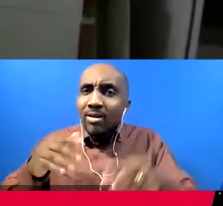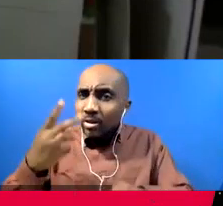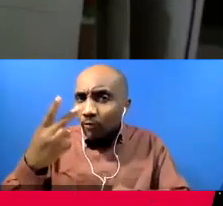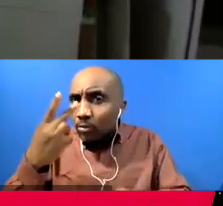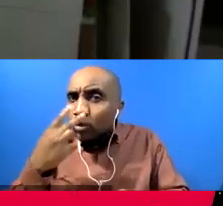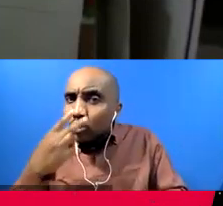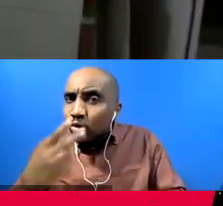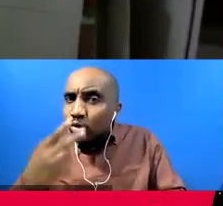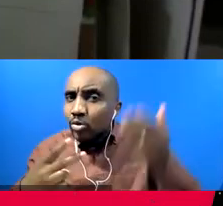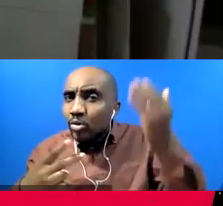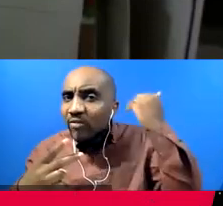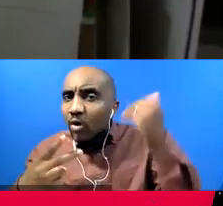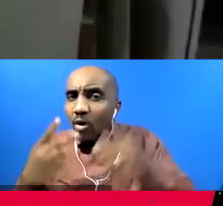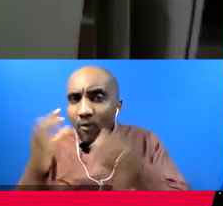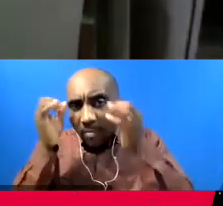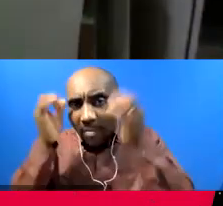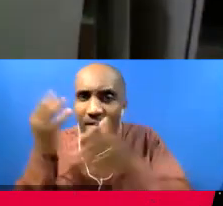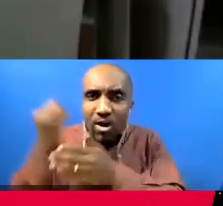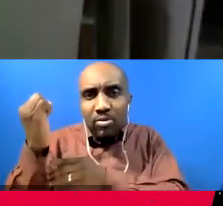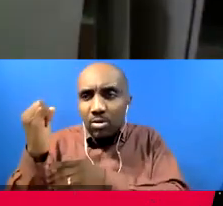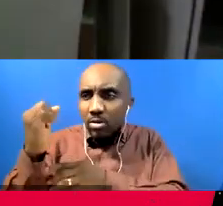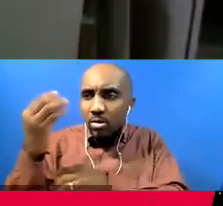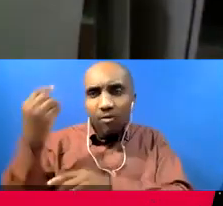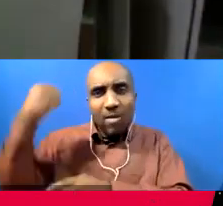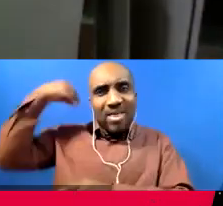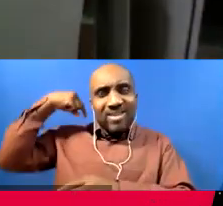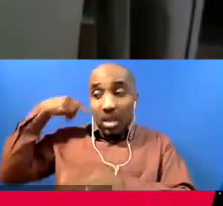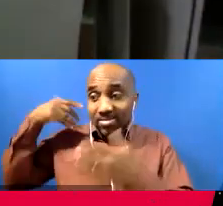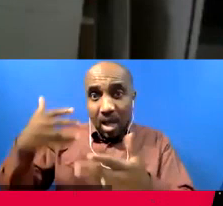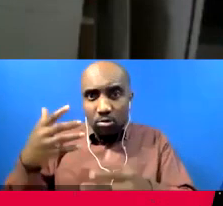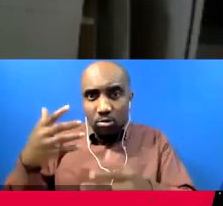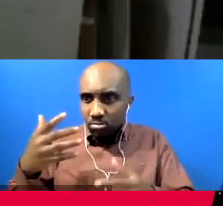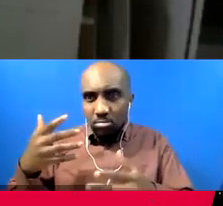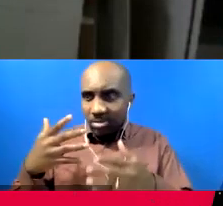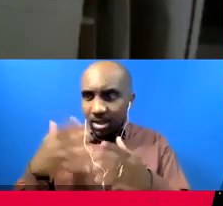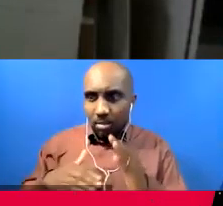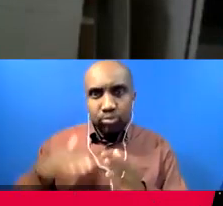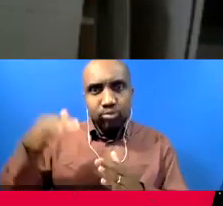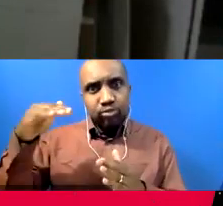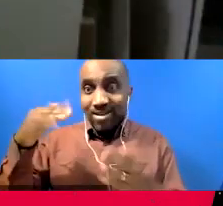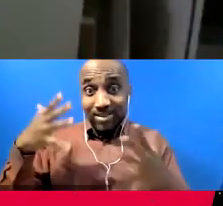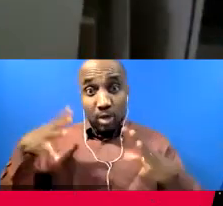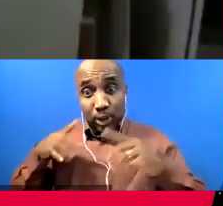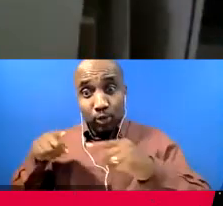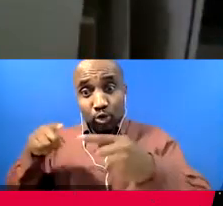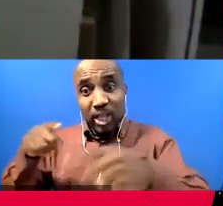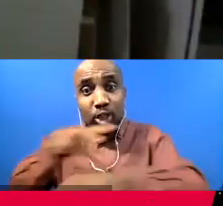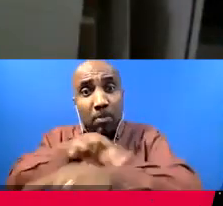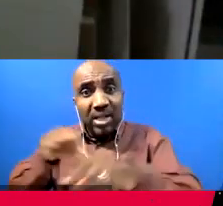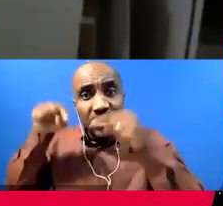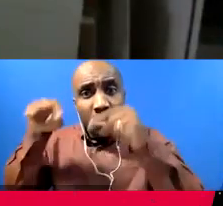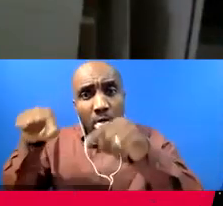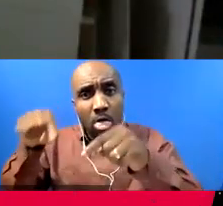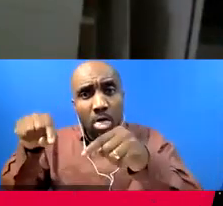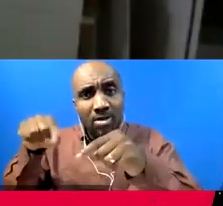children generation, like those who were 2 years old when the revolution started. Now they are in the front line to